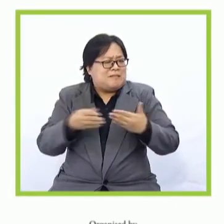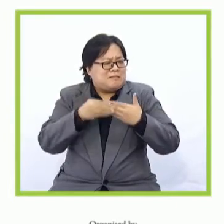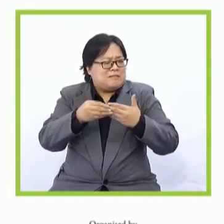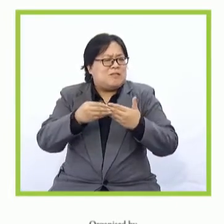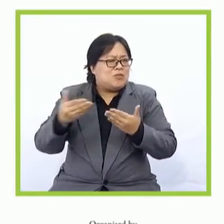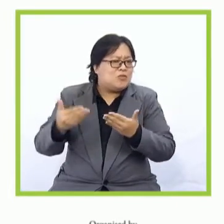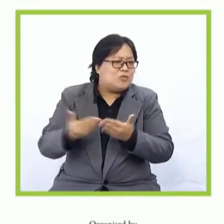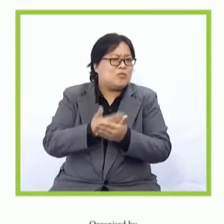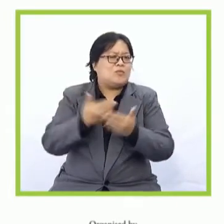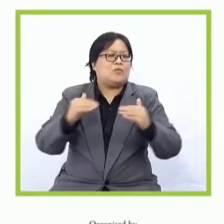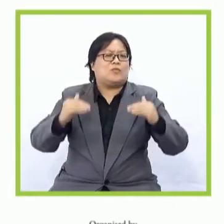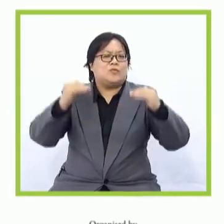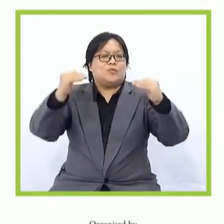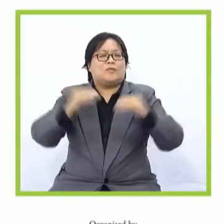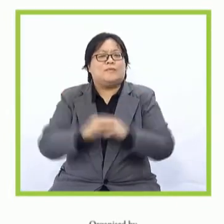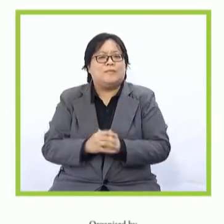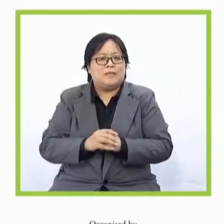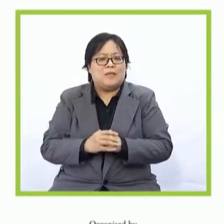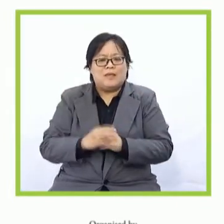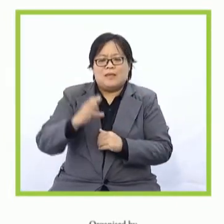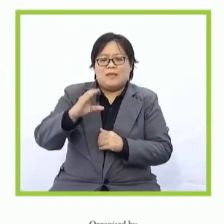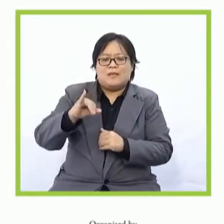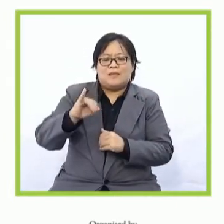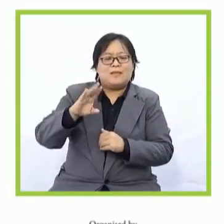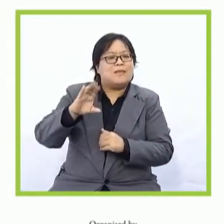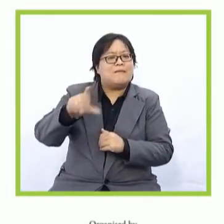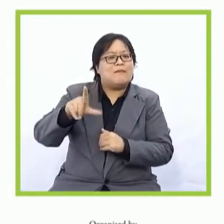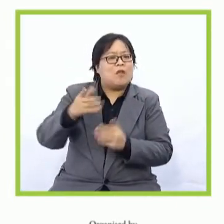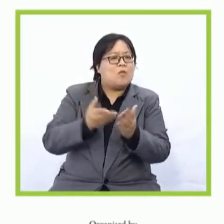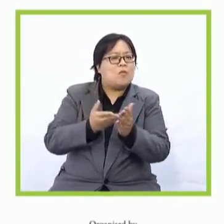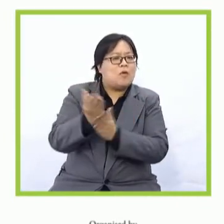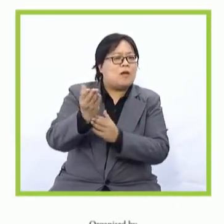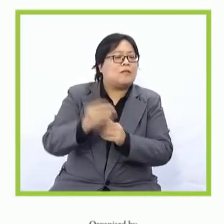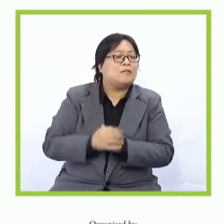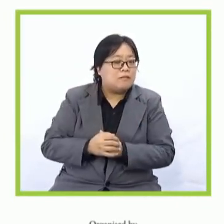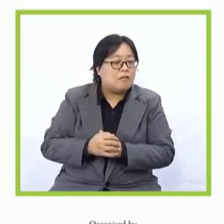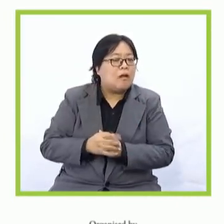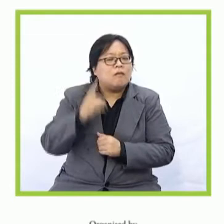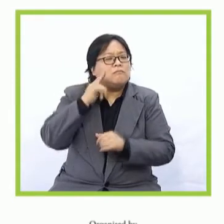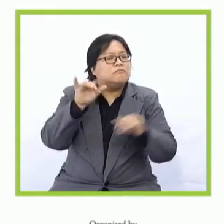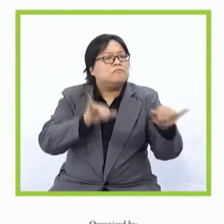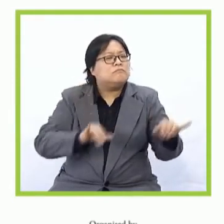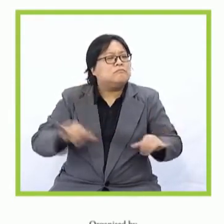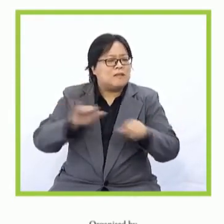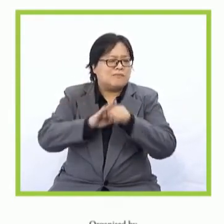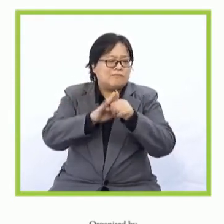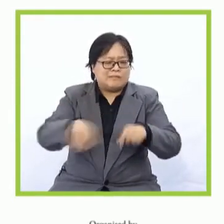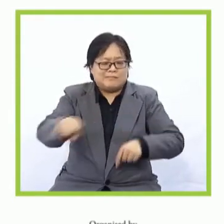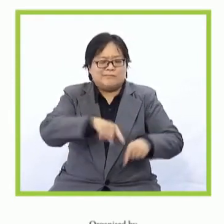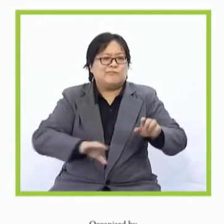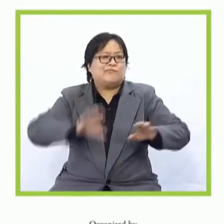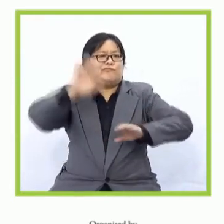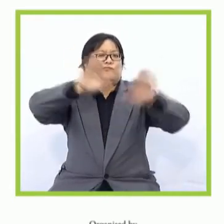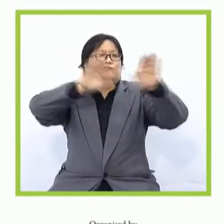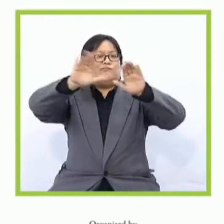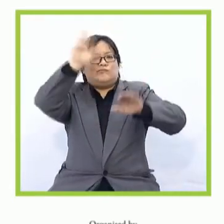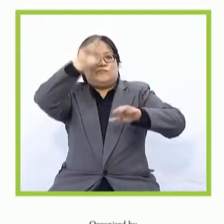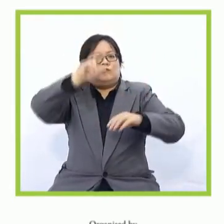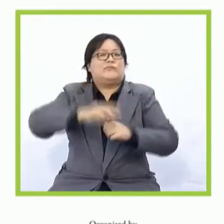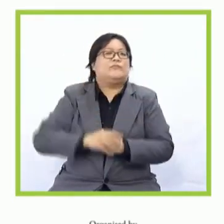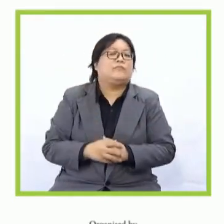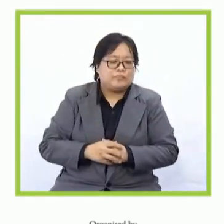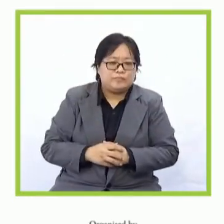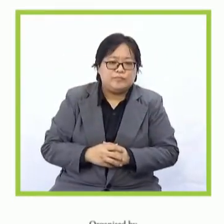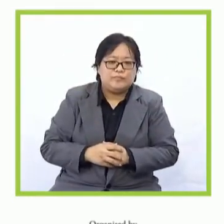Deal, what led it to civil rights and beyond, again, we find a combination of pressure from below, a coalition, a kind of